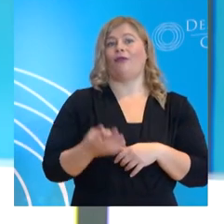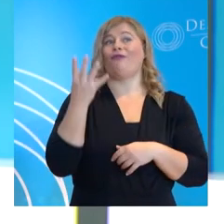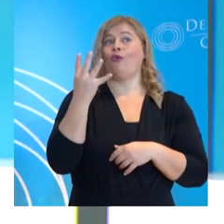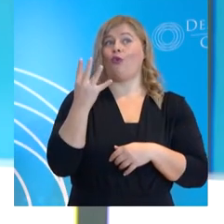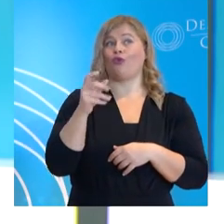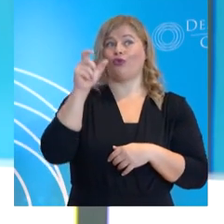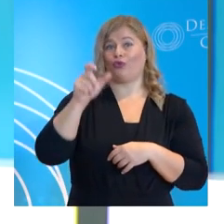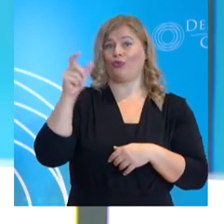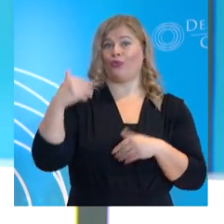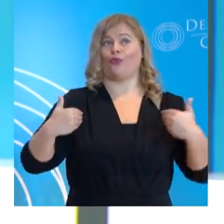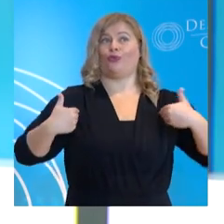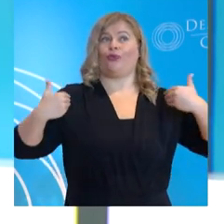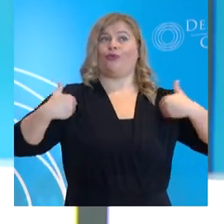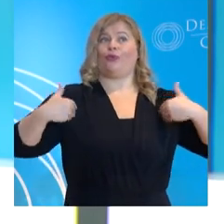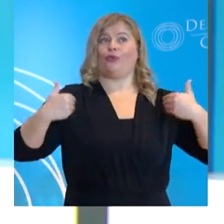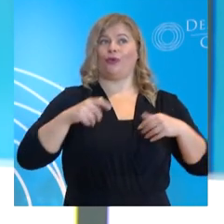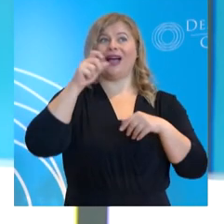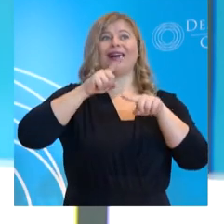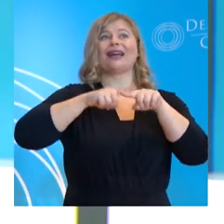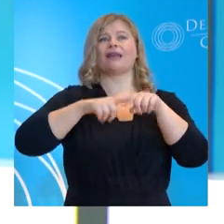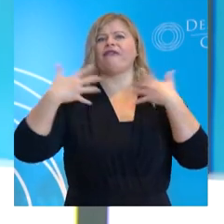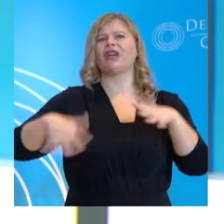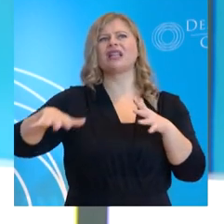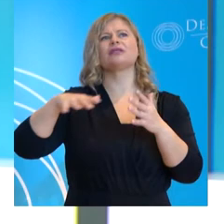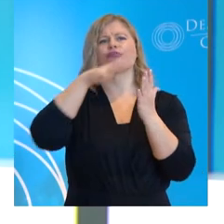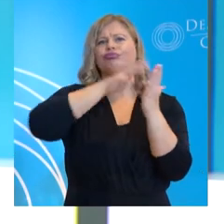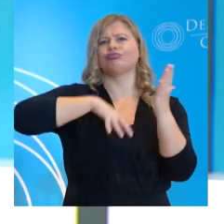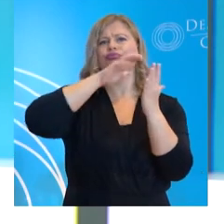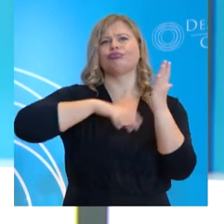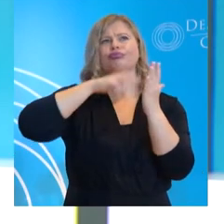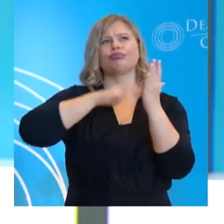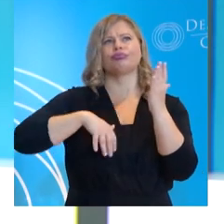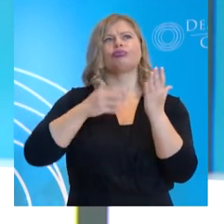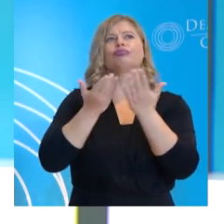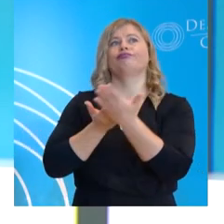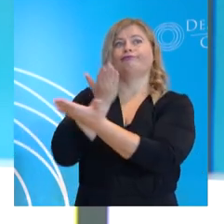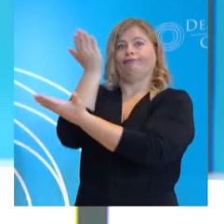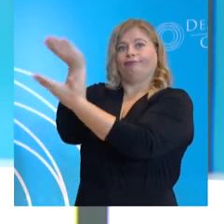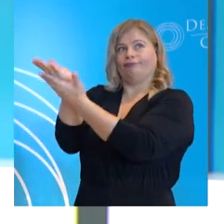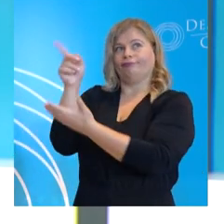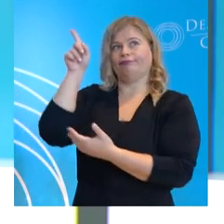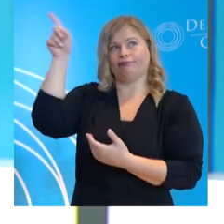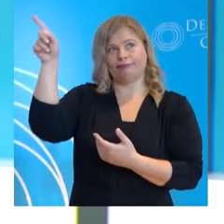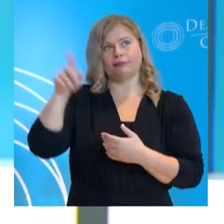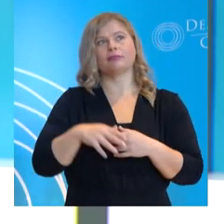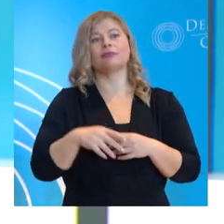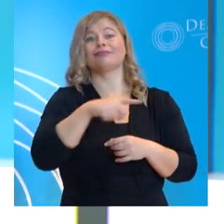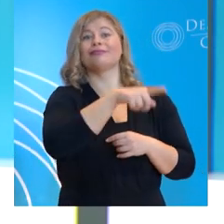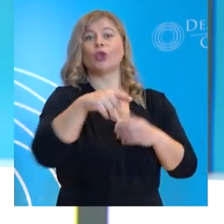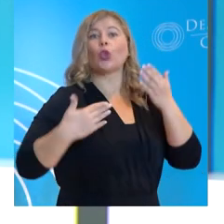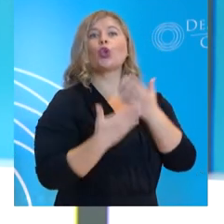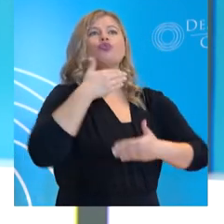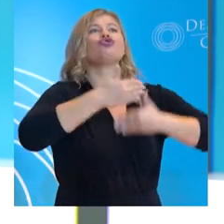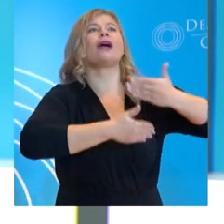biggest inequality today is not income inequality, it's a generational inequality. It's young people feeling that they will live worse than